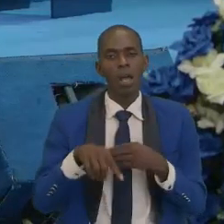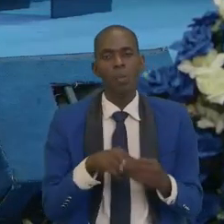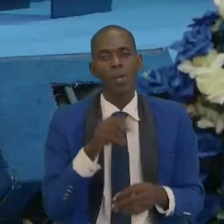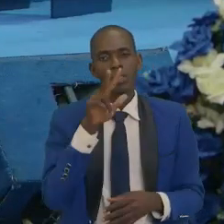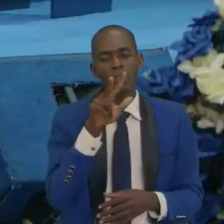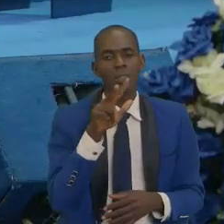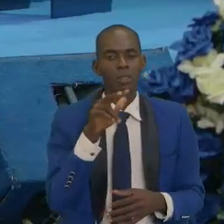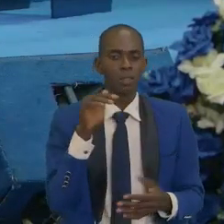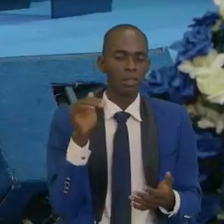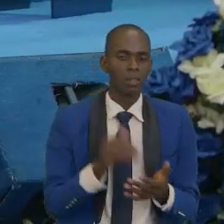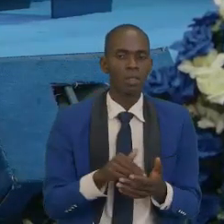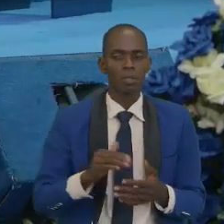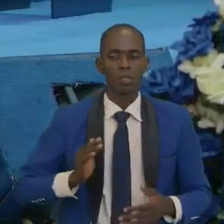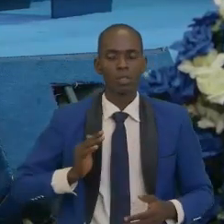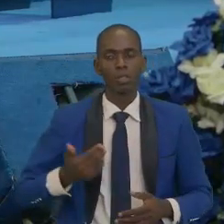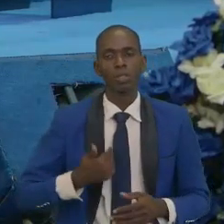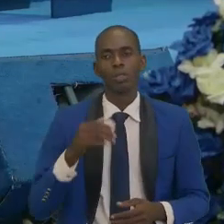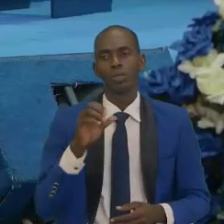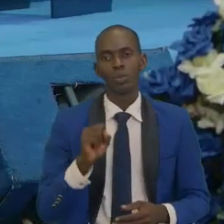3,000 souls.